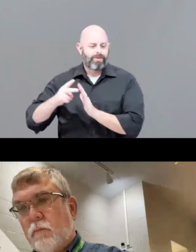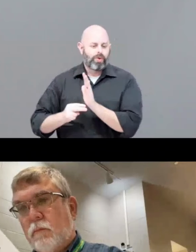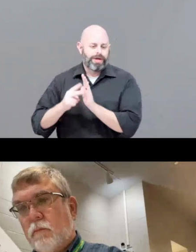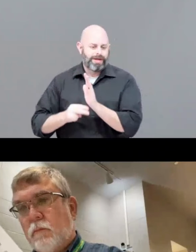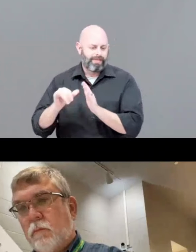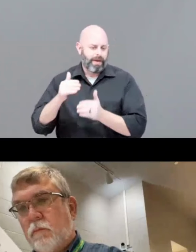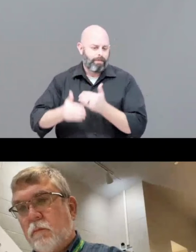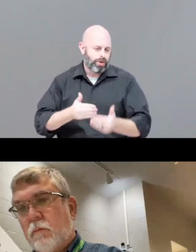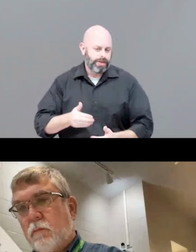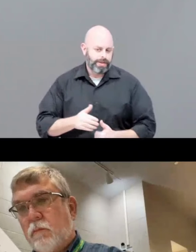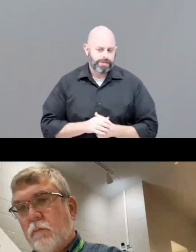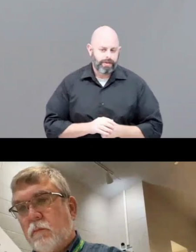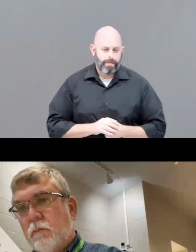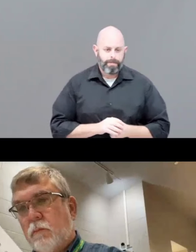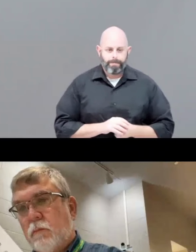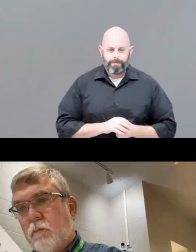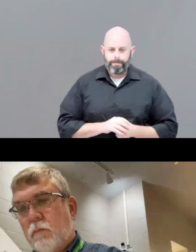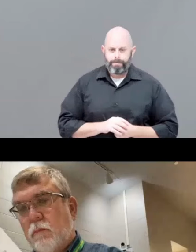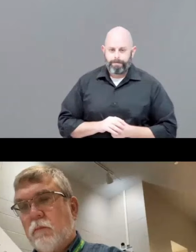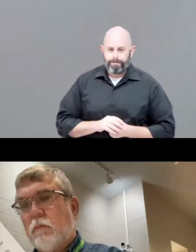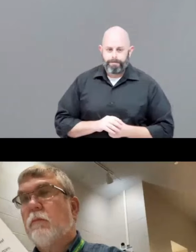that process.